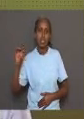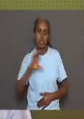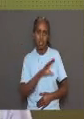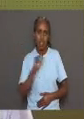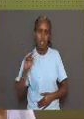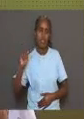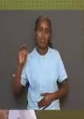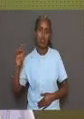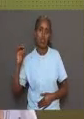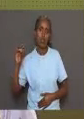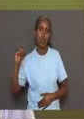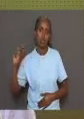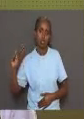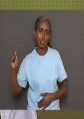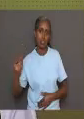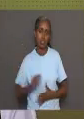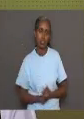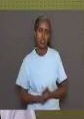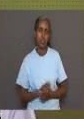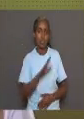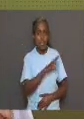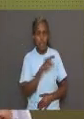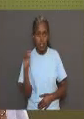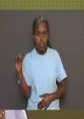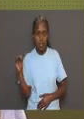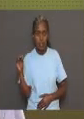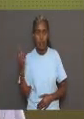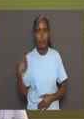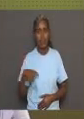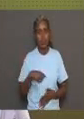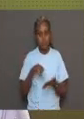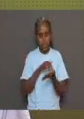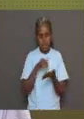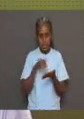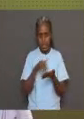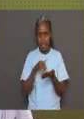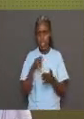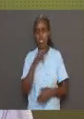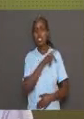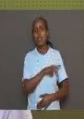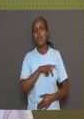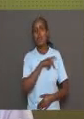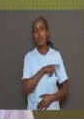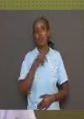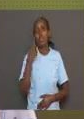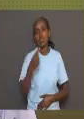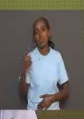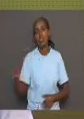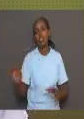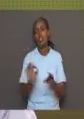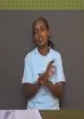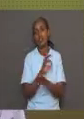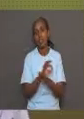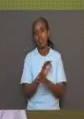secant, and cotangent, and we have studied the properties of